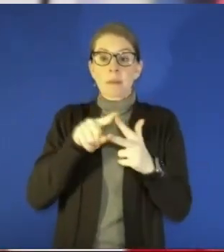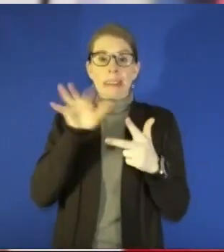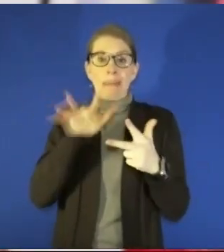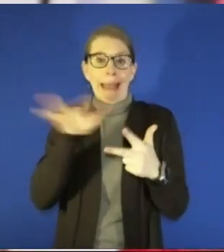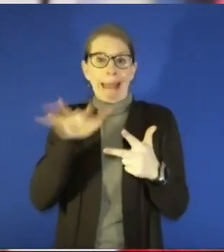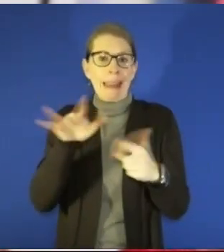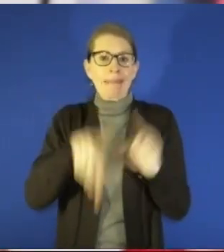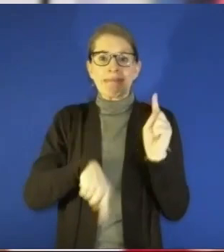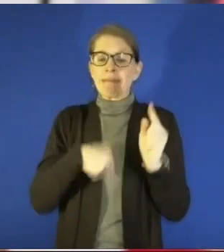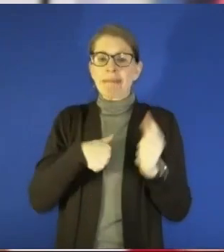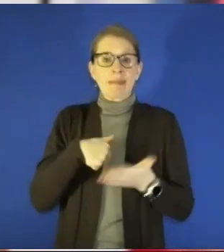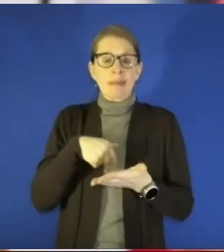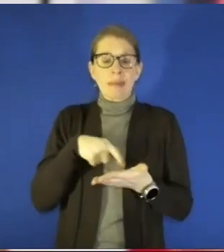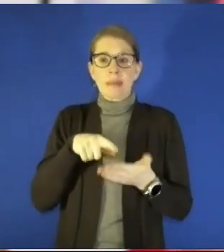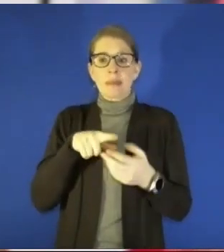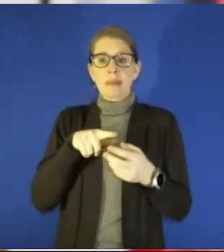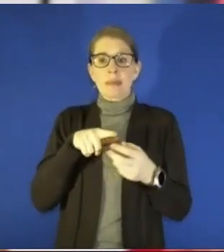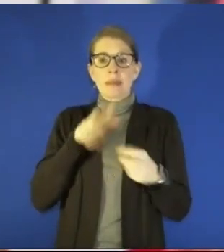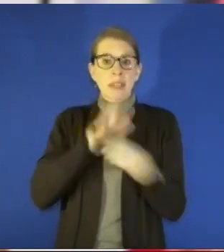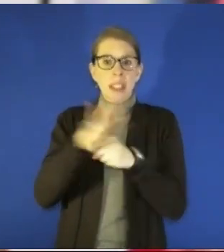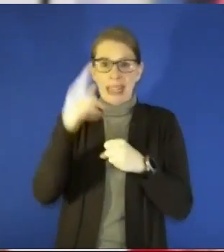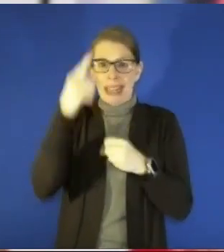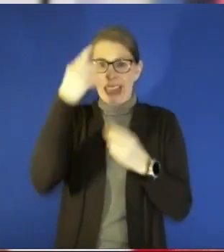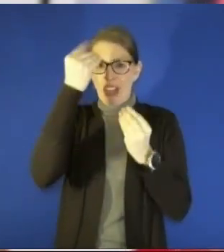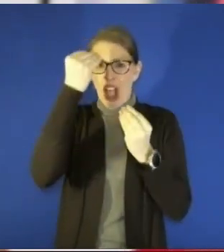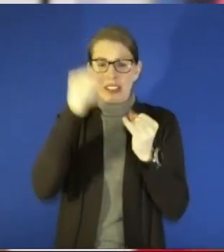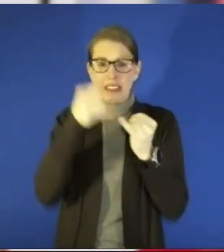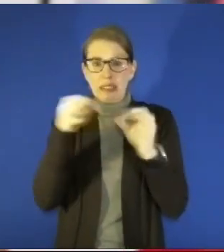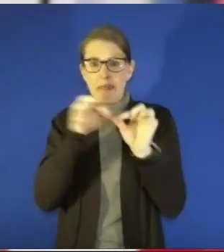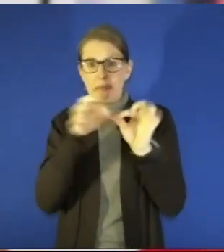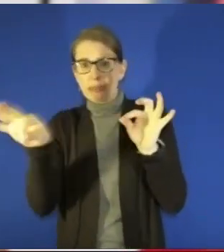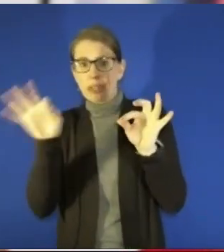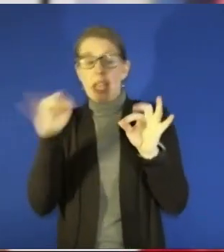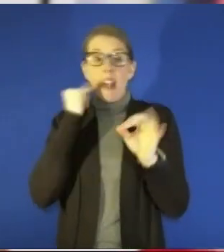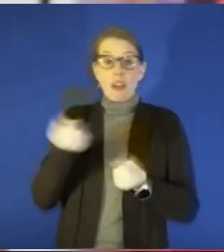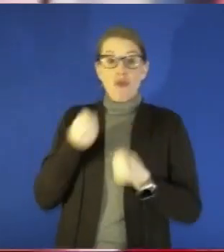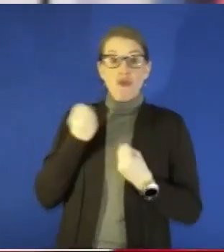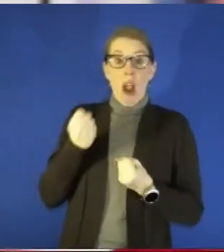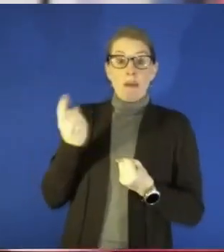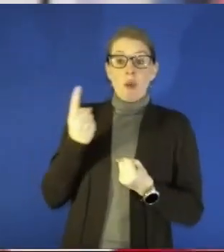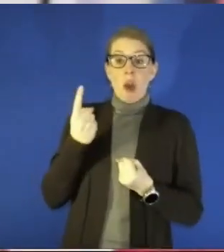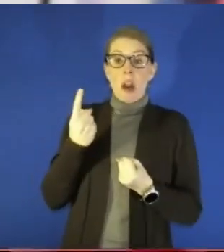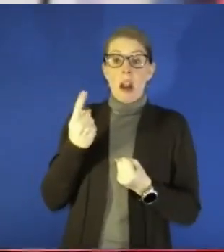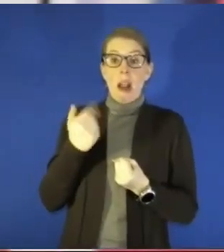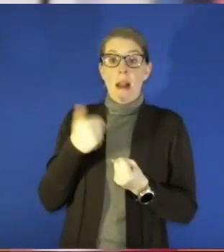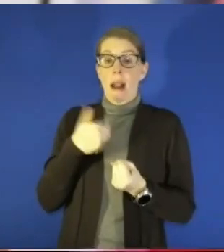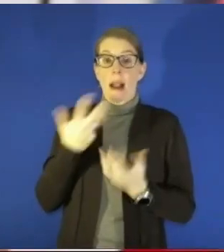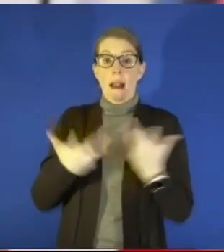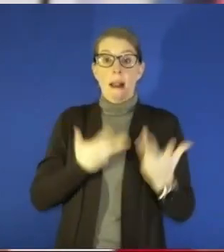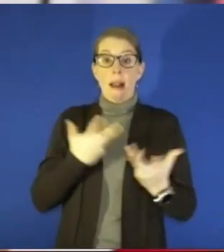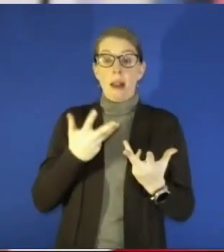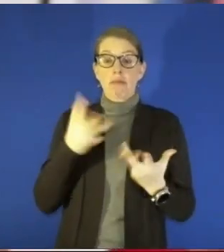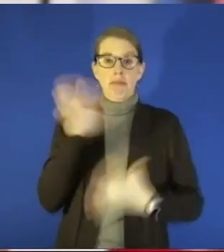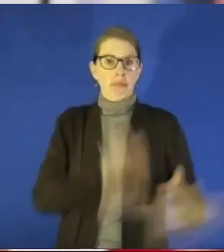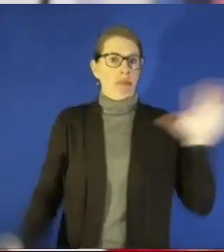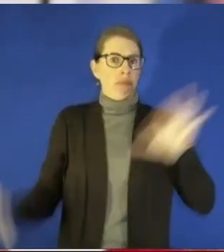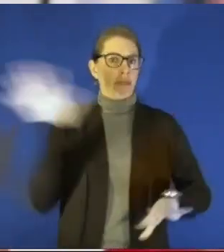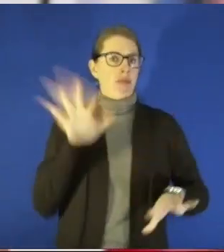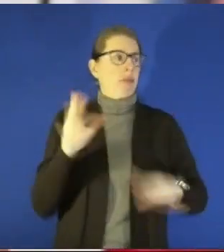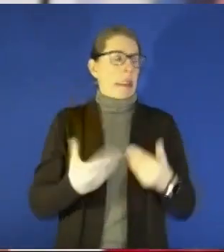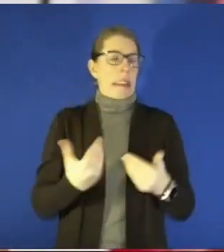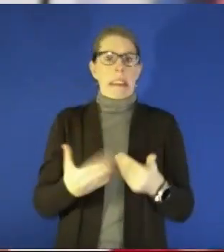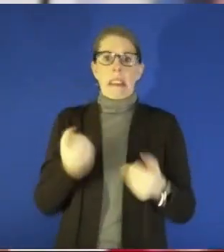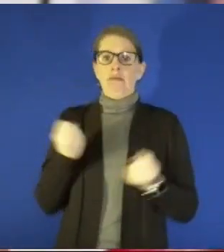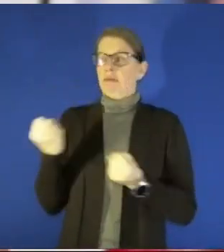spelling, completing thoughts. If I went to drive somewhere, I would get disoriented very